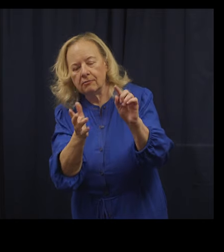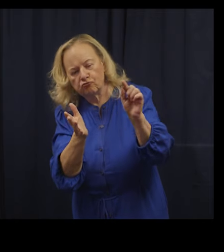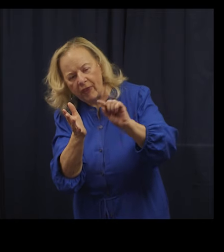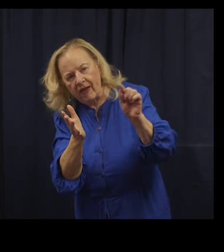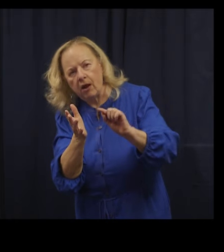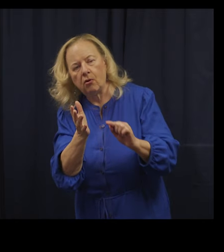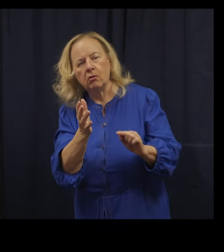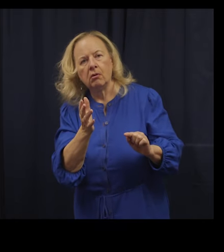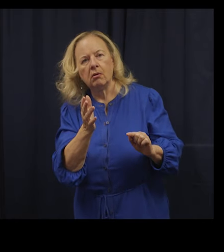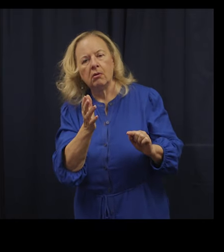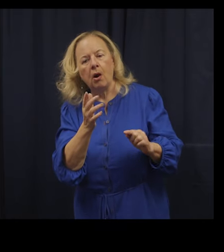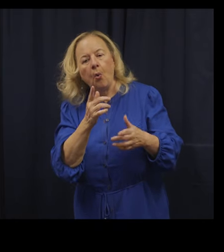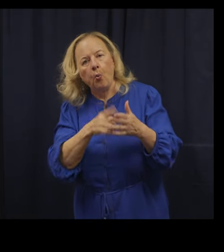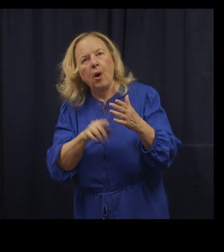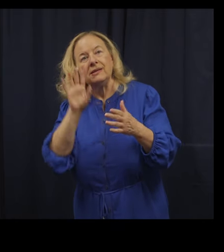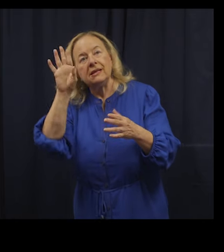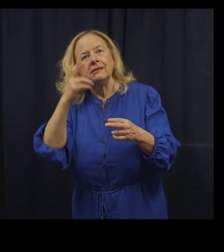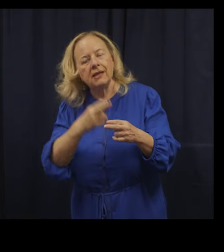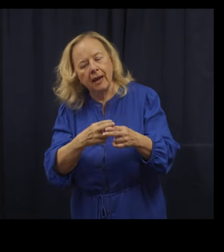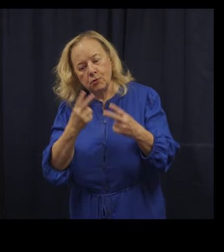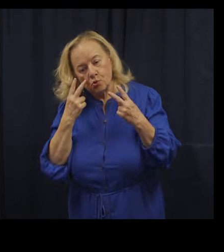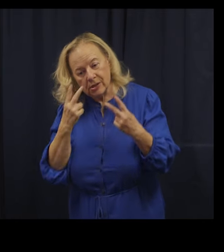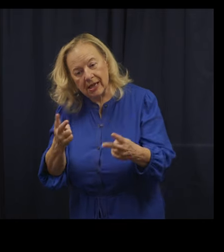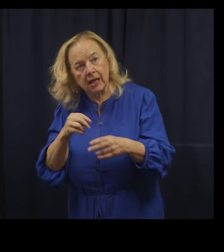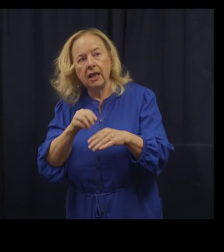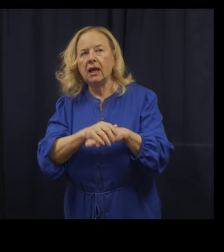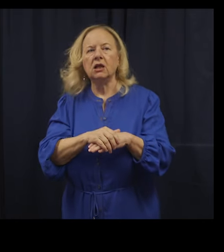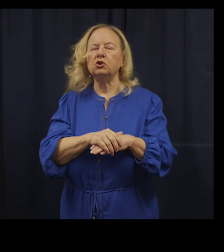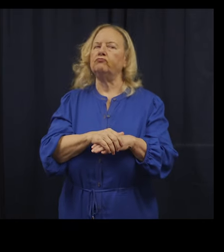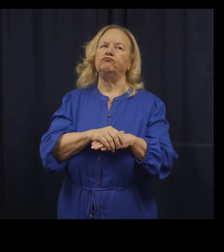And it's all about what is his name. Are you going to see this in English?